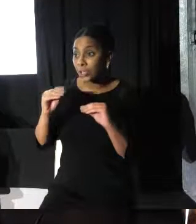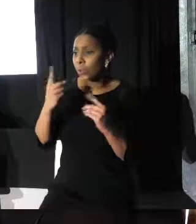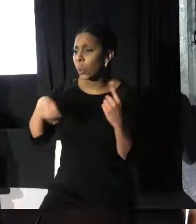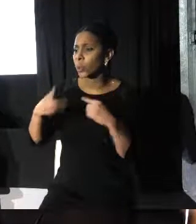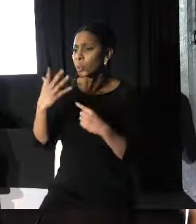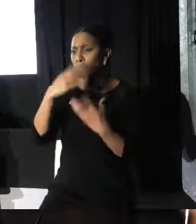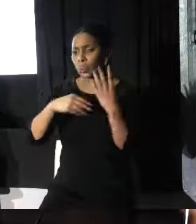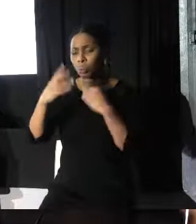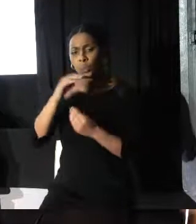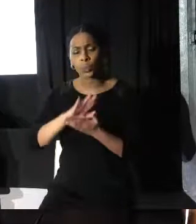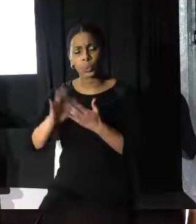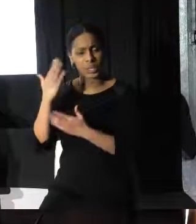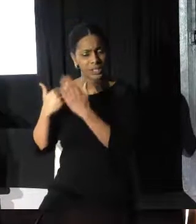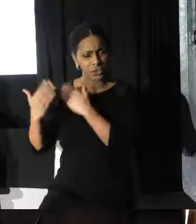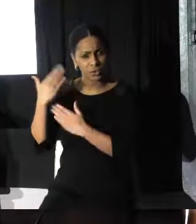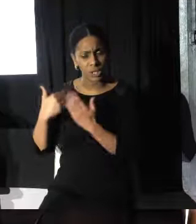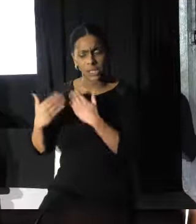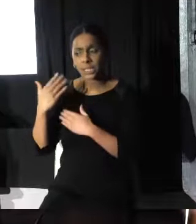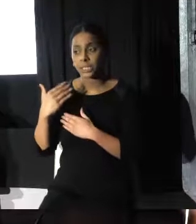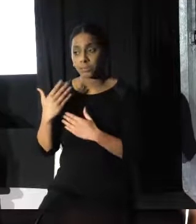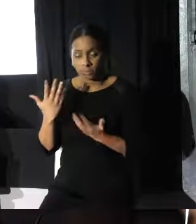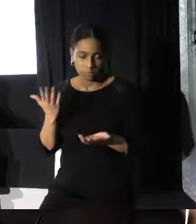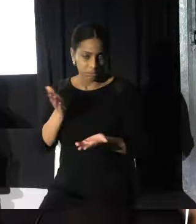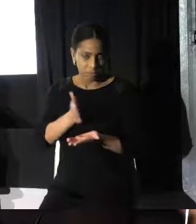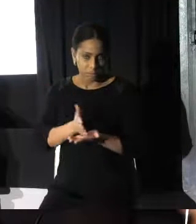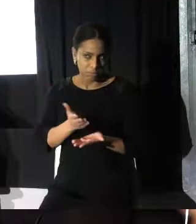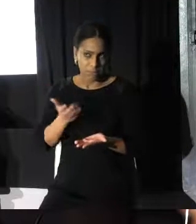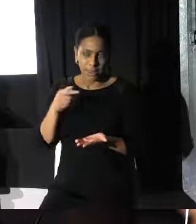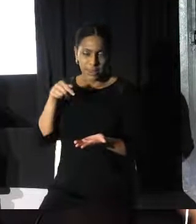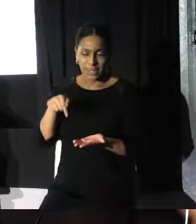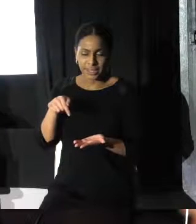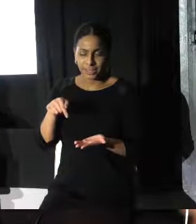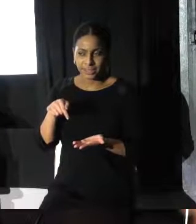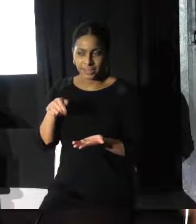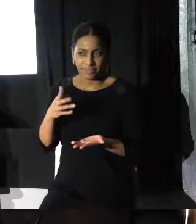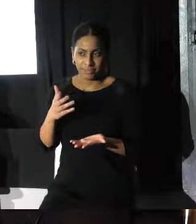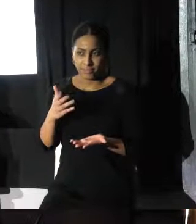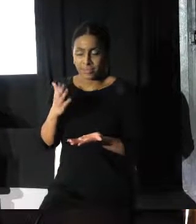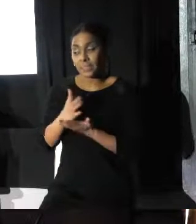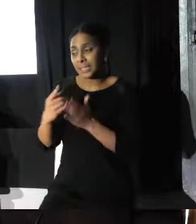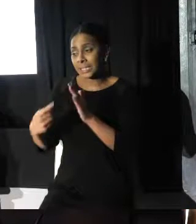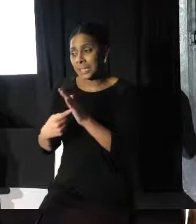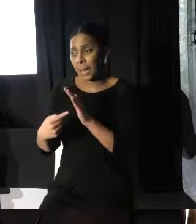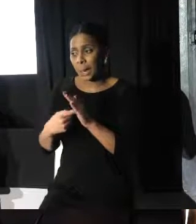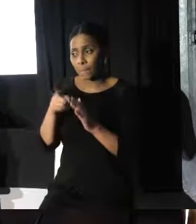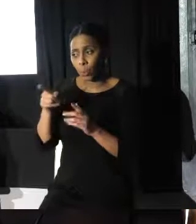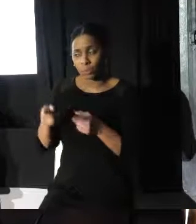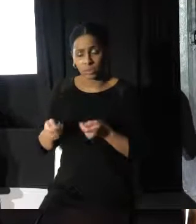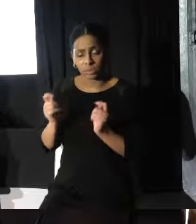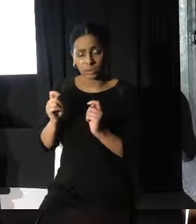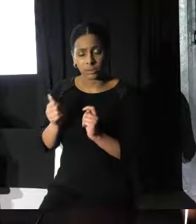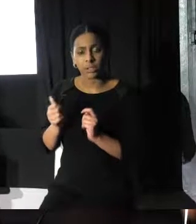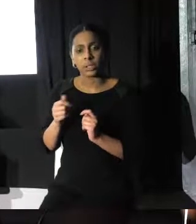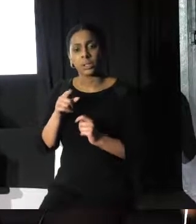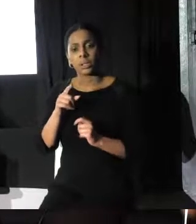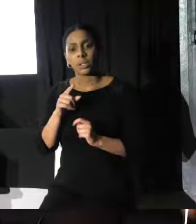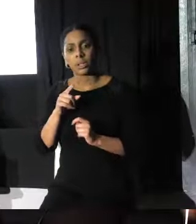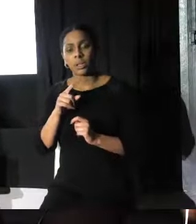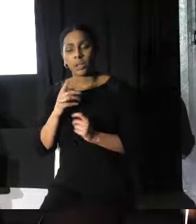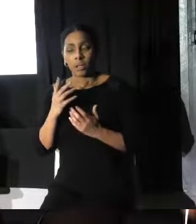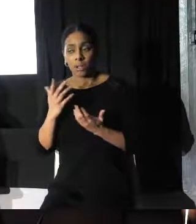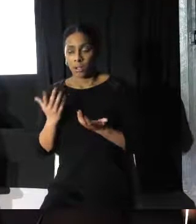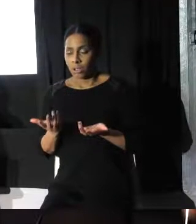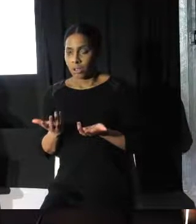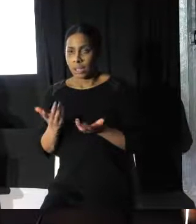history, absolutely, this could not be a more important point. That so much of this, there's a